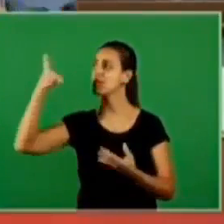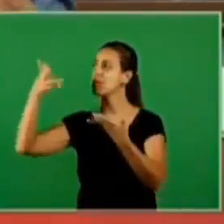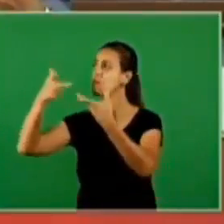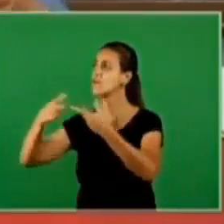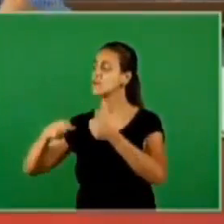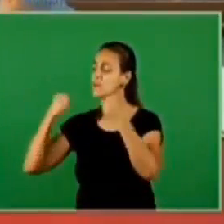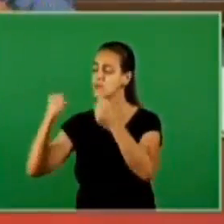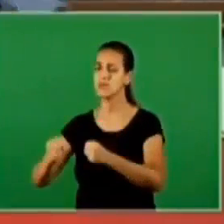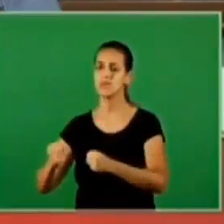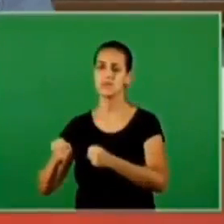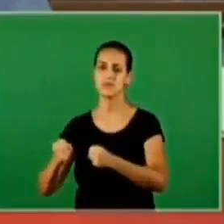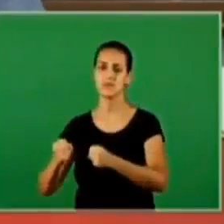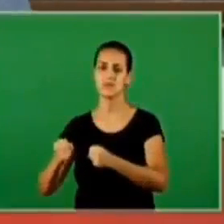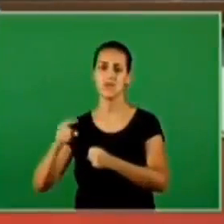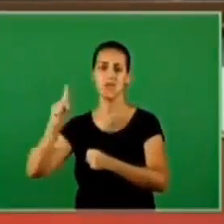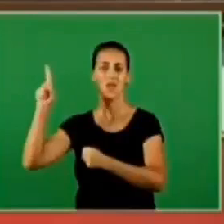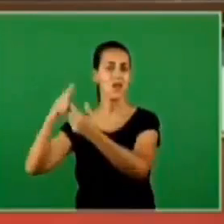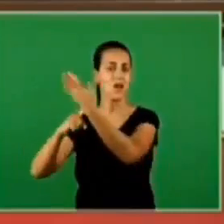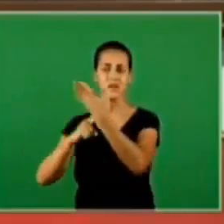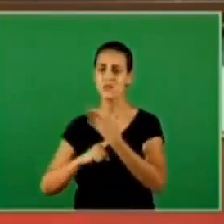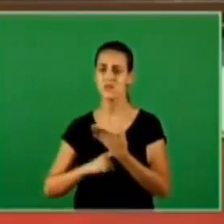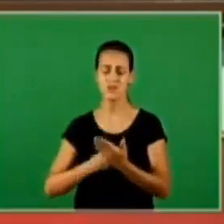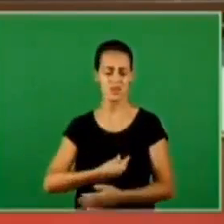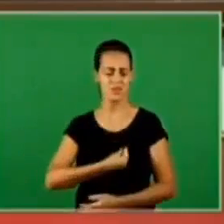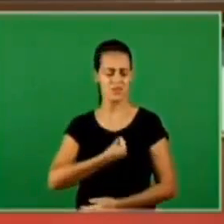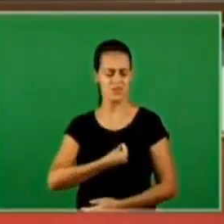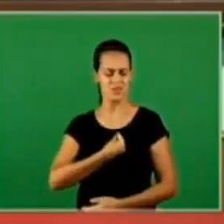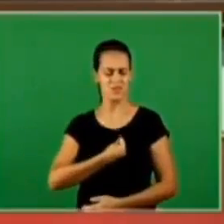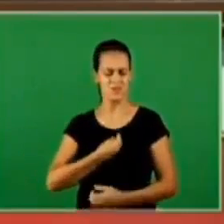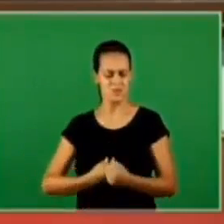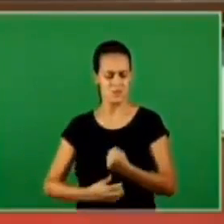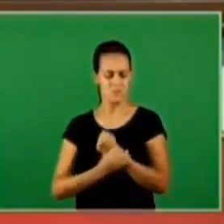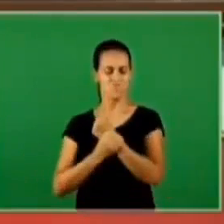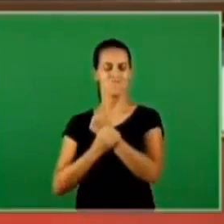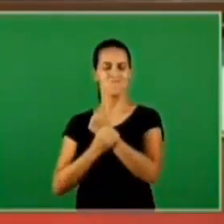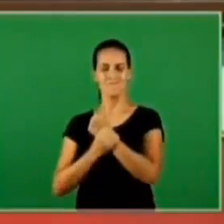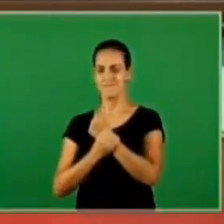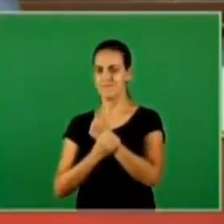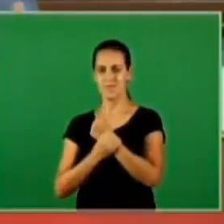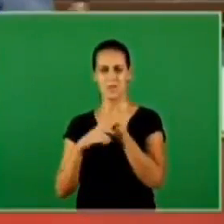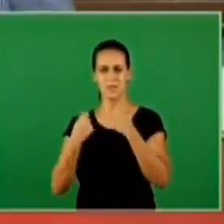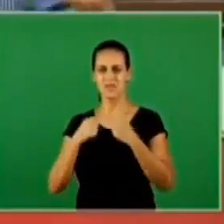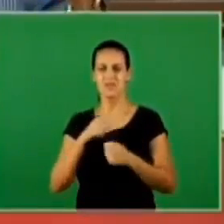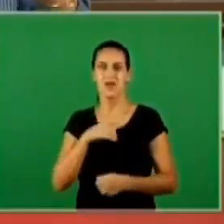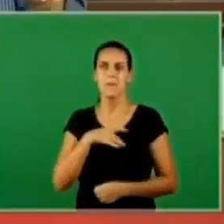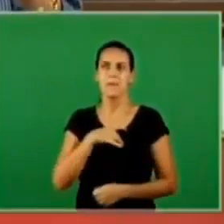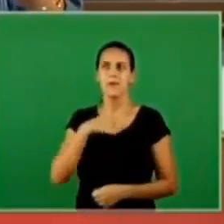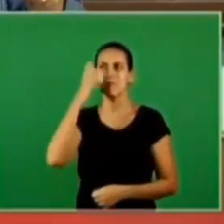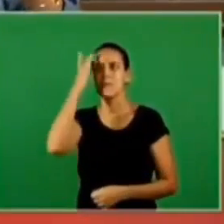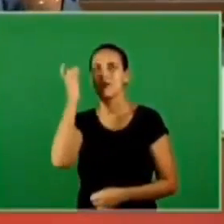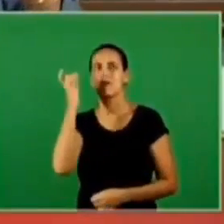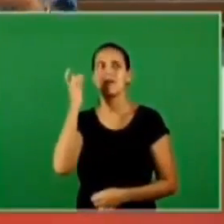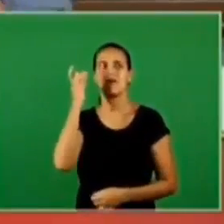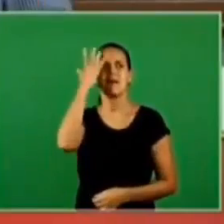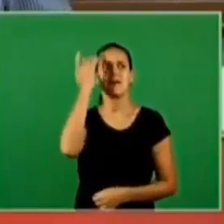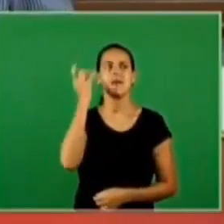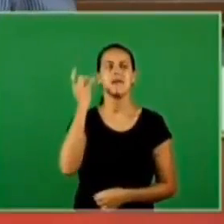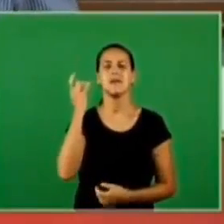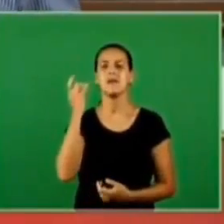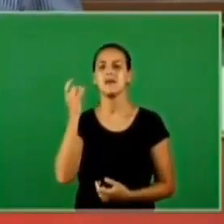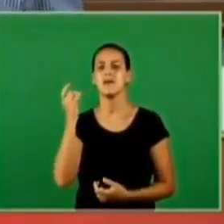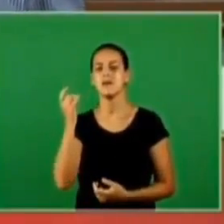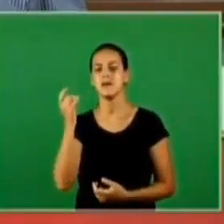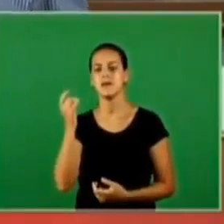we might live a life in security. We should not be afraid of tomorrow. There's a song that